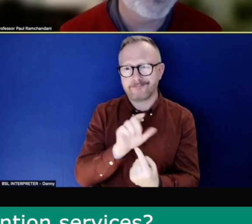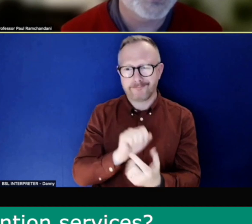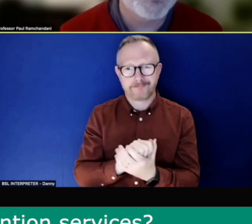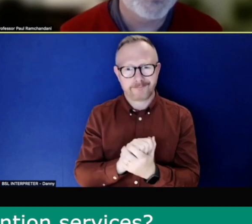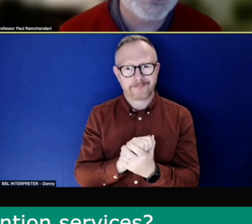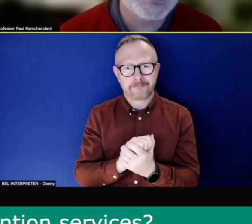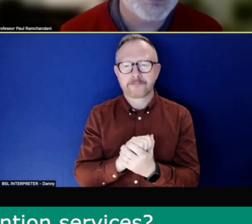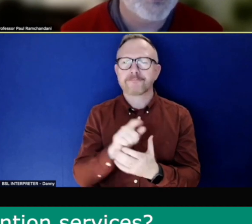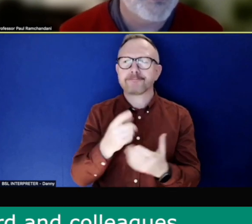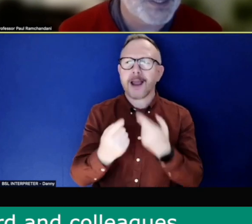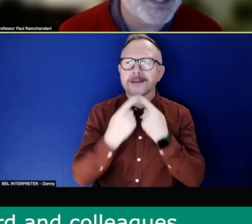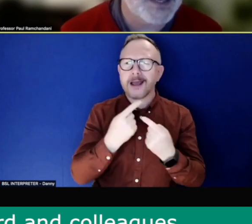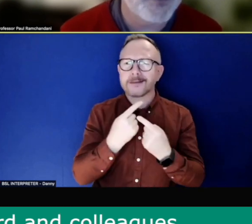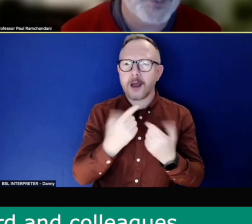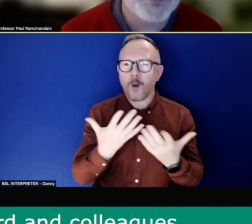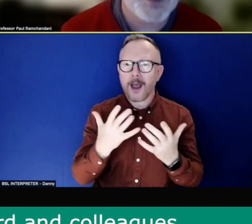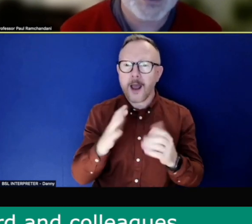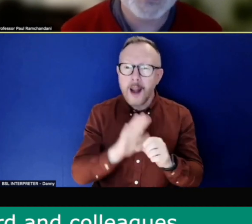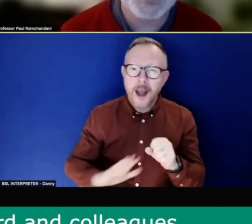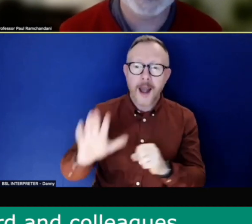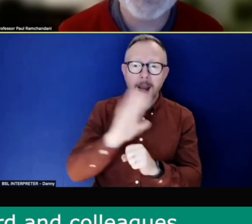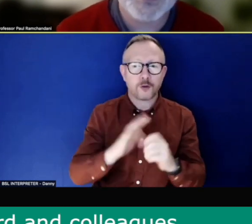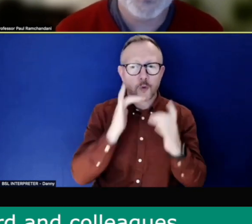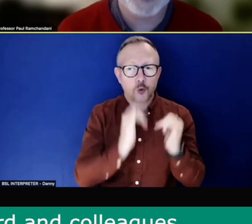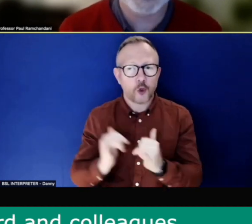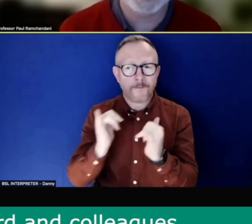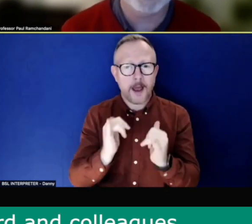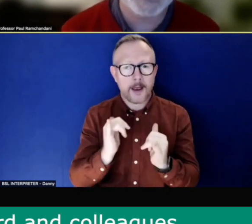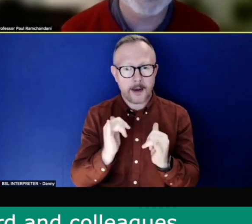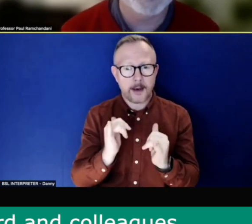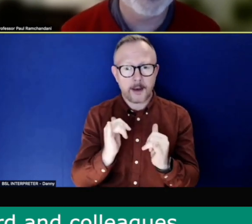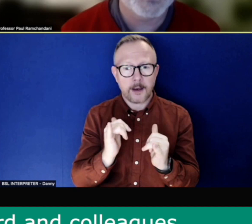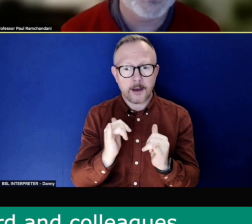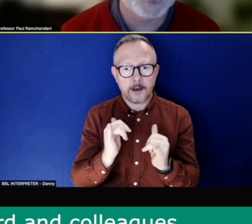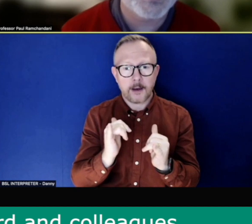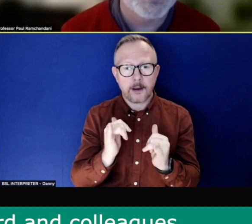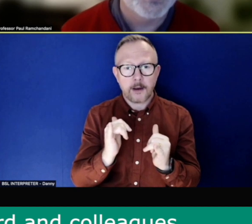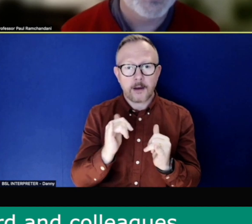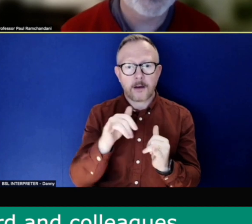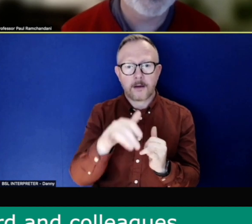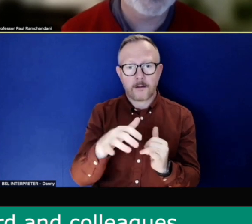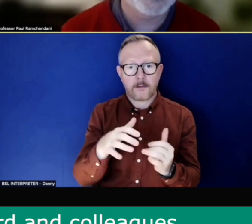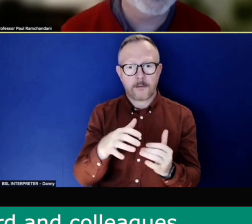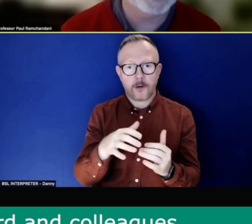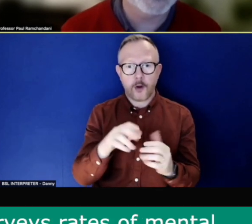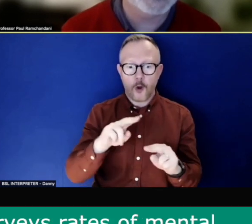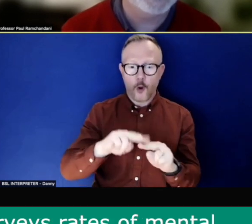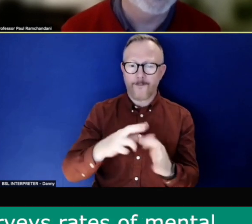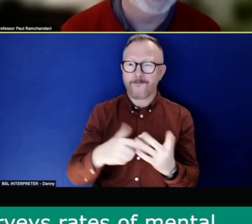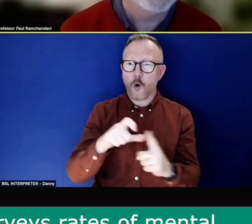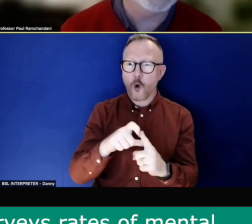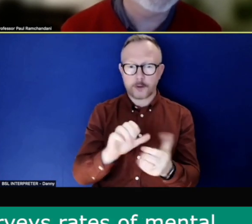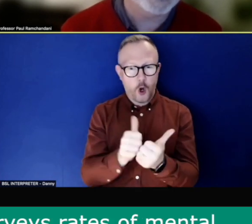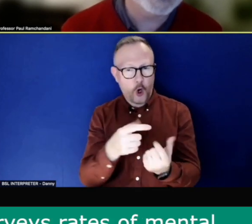the national surveys. This is taken from a publication. The data is taken from a publication by Tamsin Ford and colleagues early this year. And you can